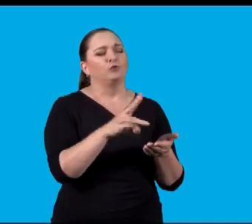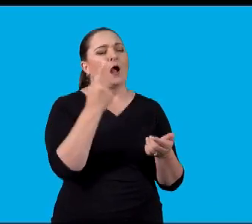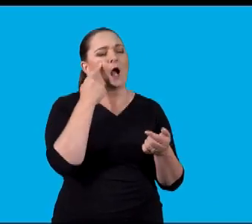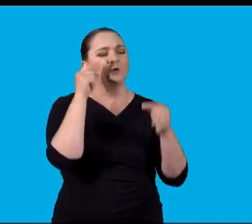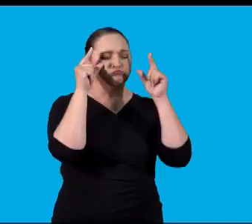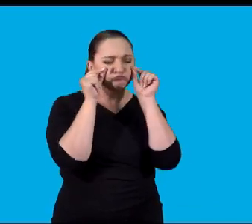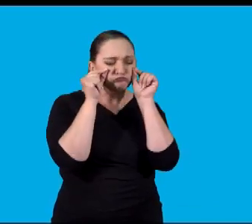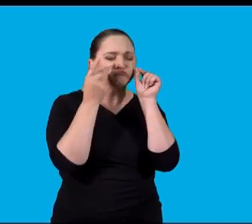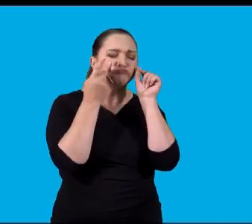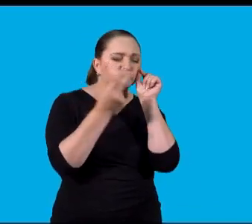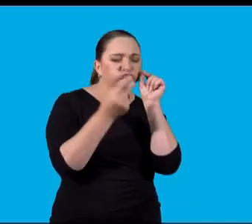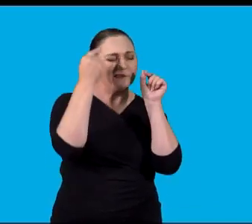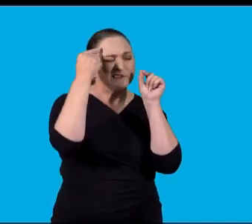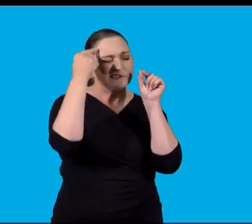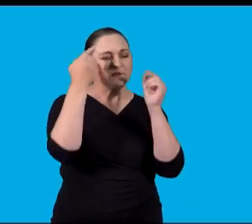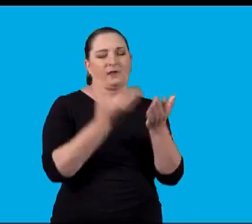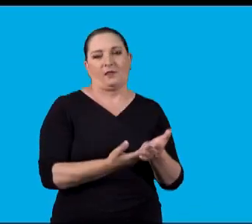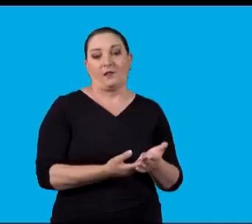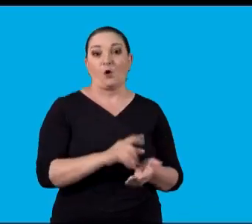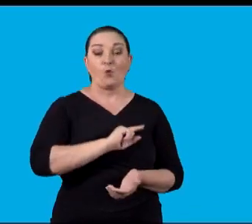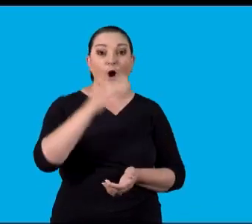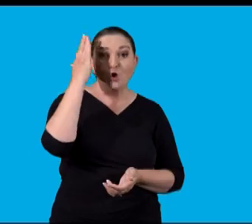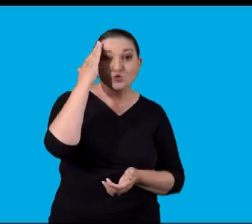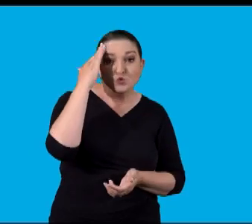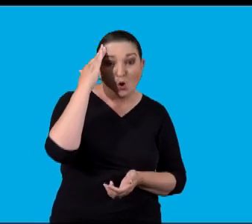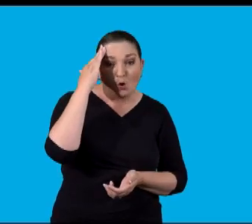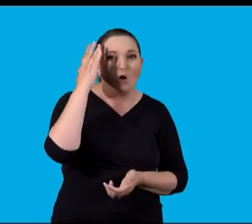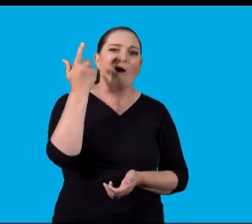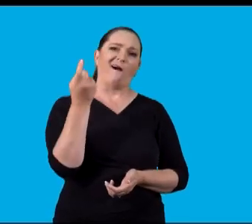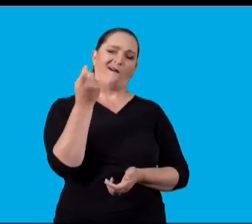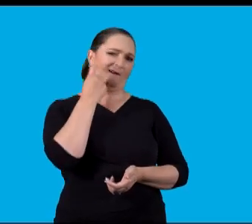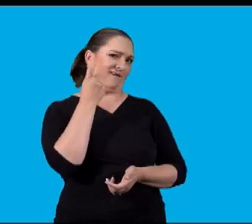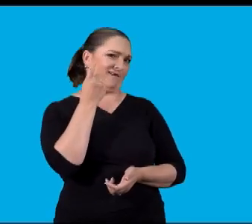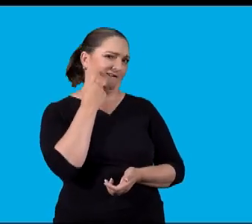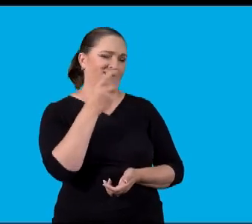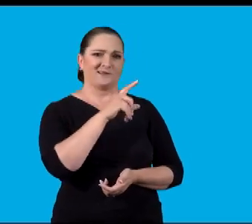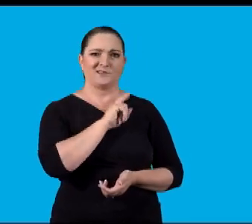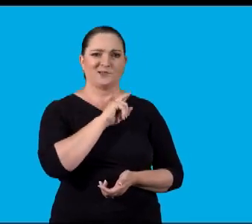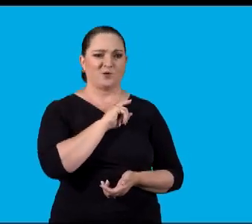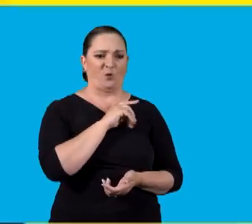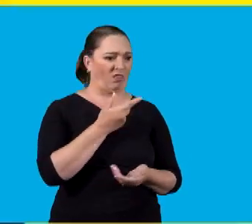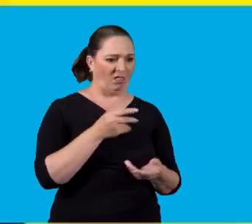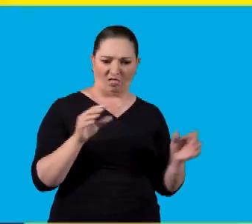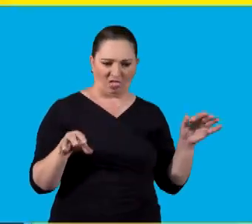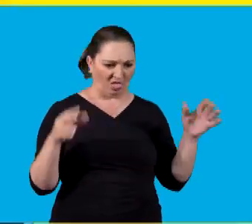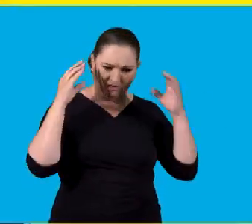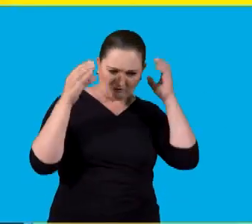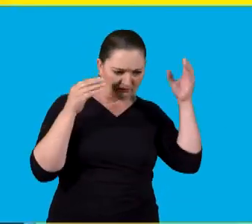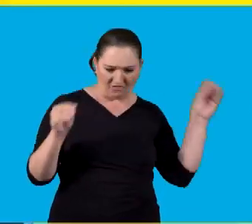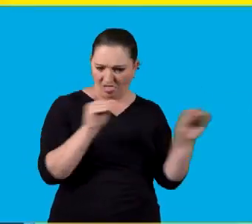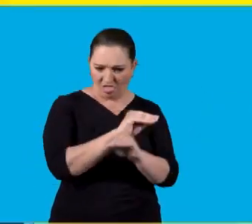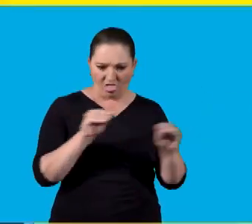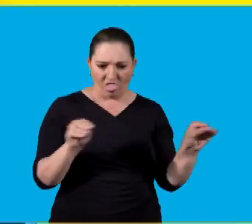statement with your eyes closed. Once you know your format, it becomes easy that you don't misplace